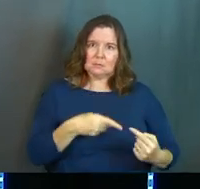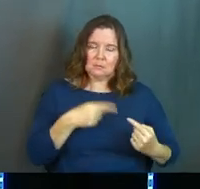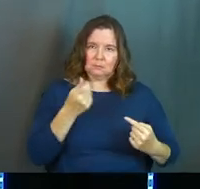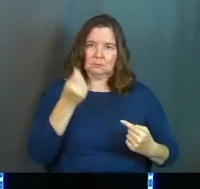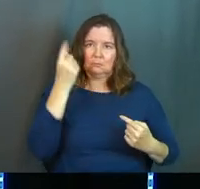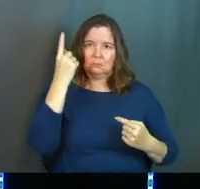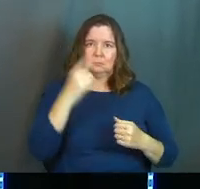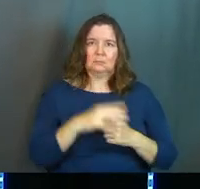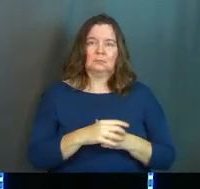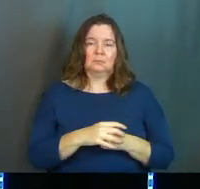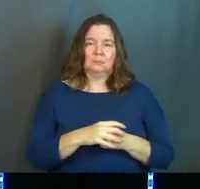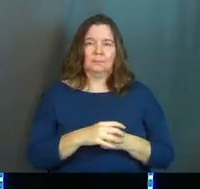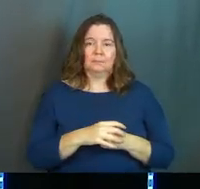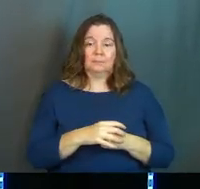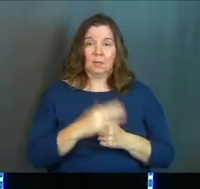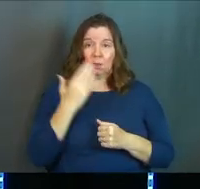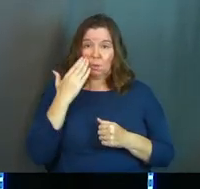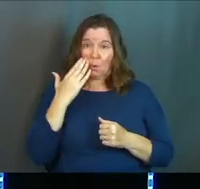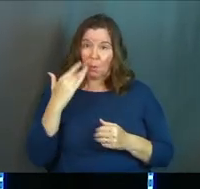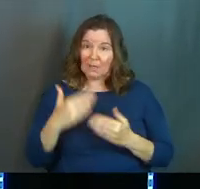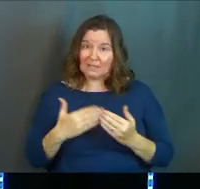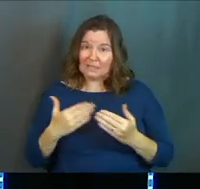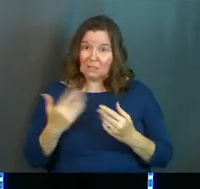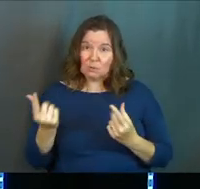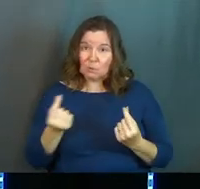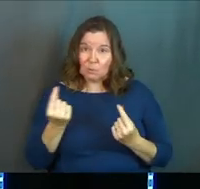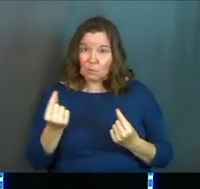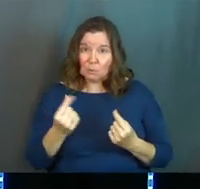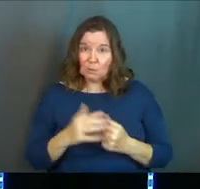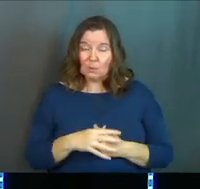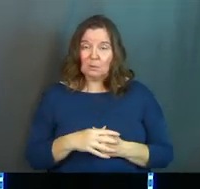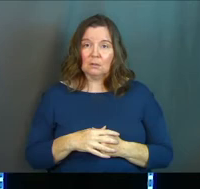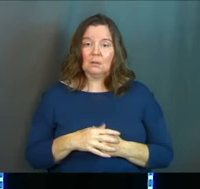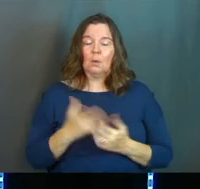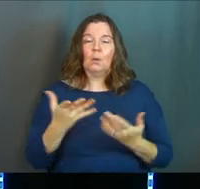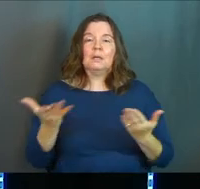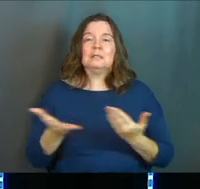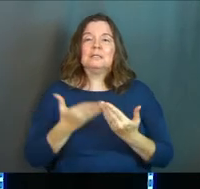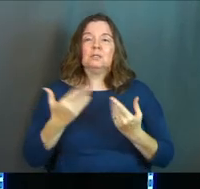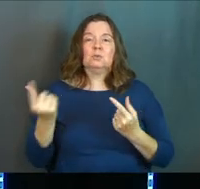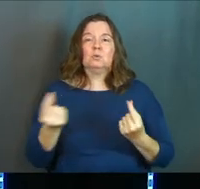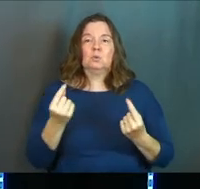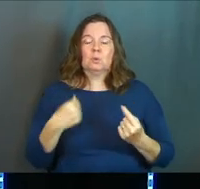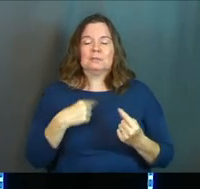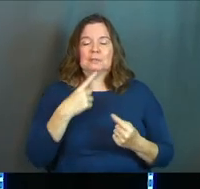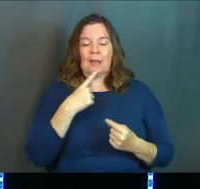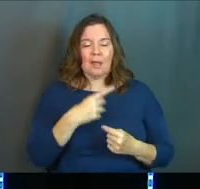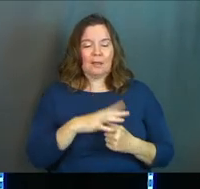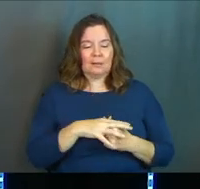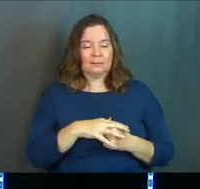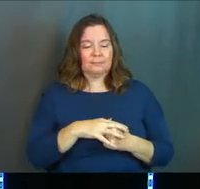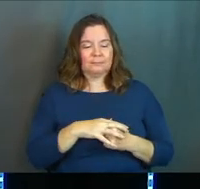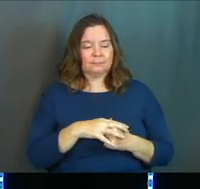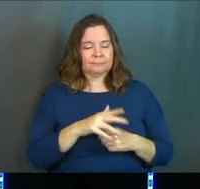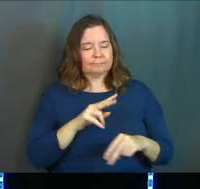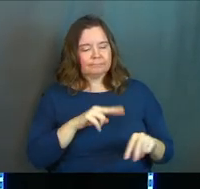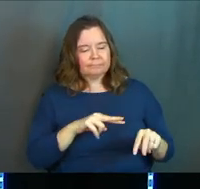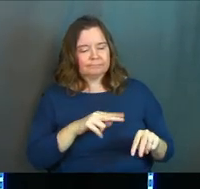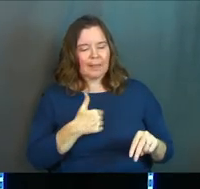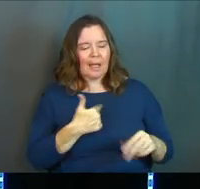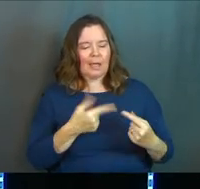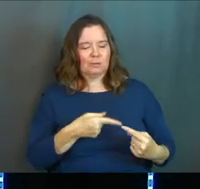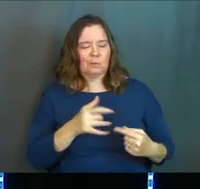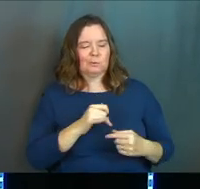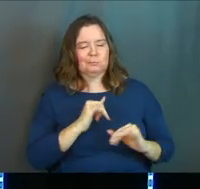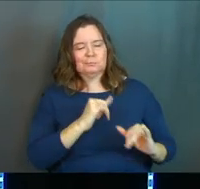struggling. And do you know what's easy to do? What's easy to do is to say, I